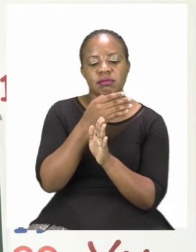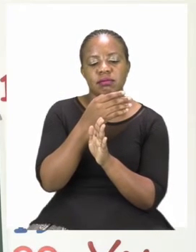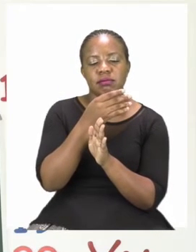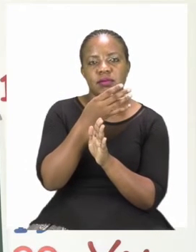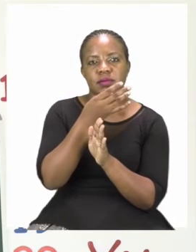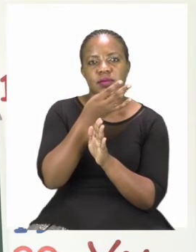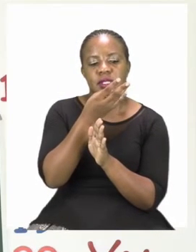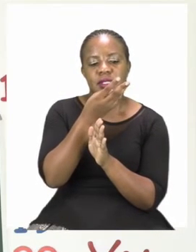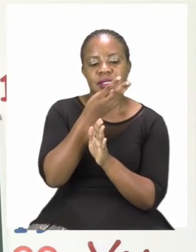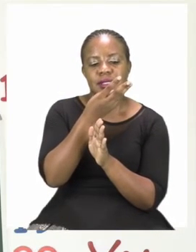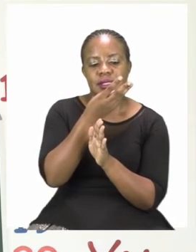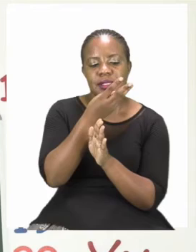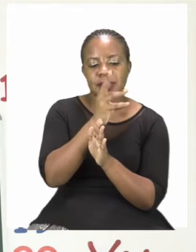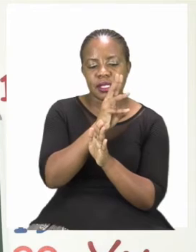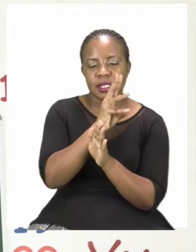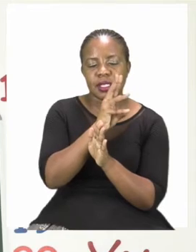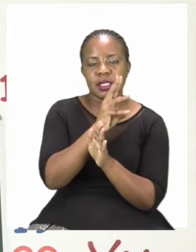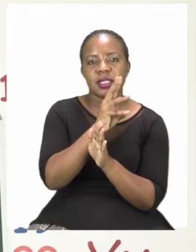goodbye!